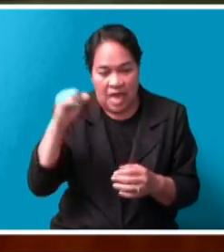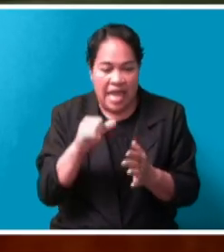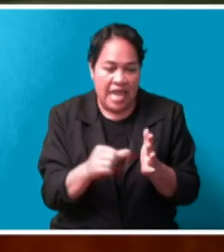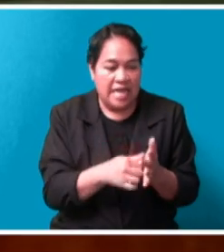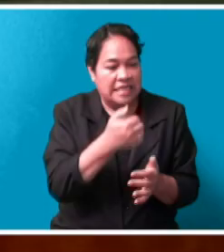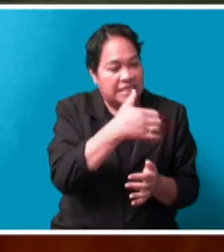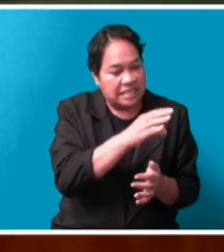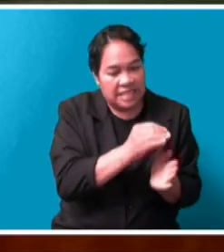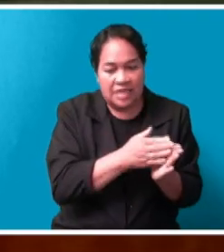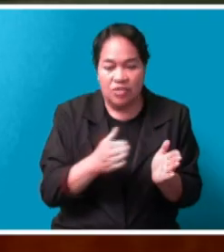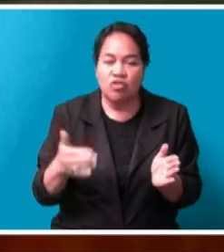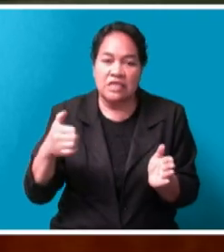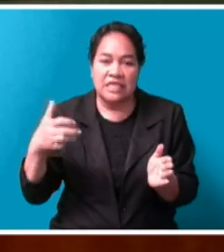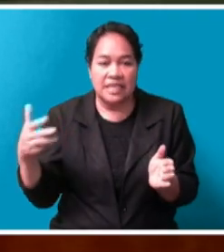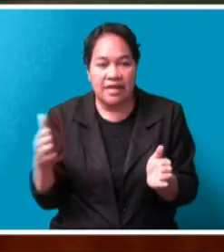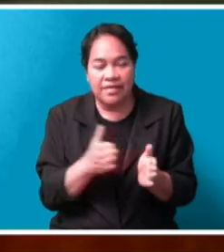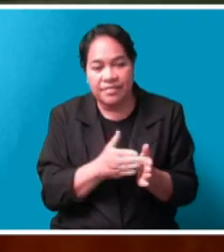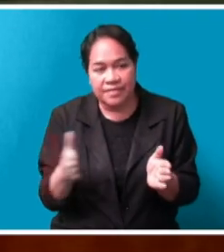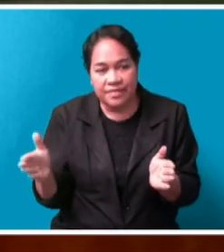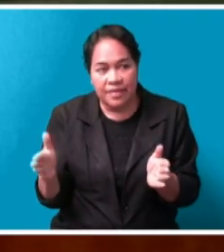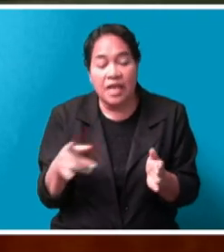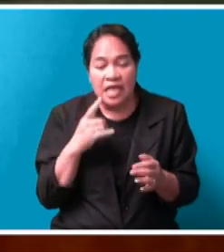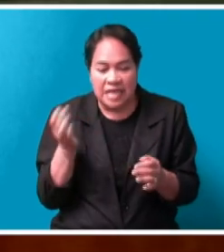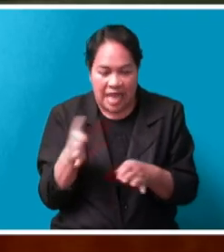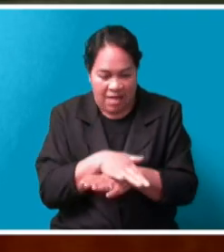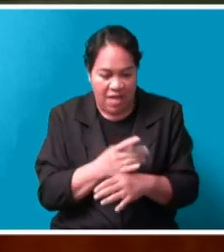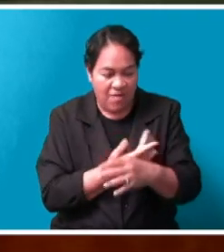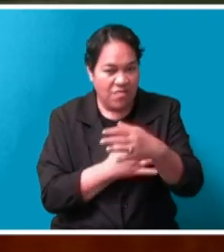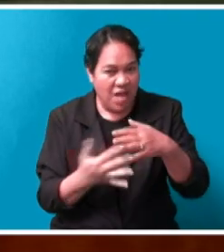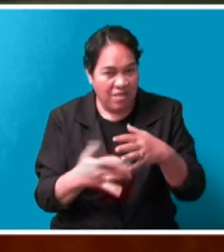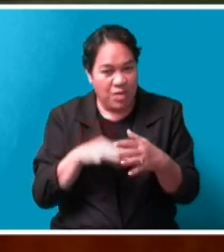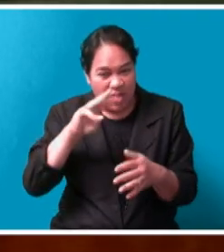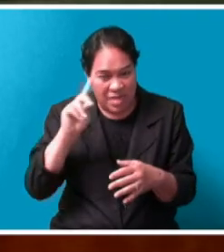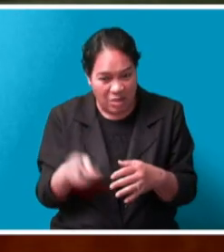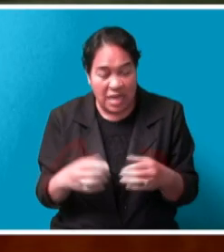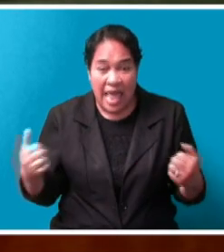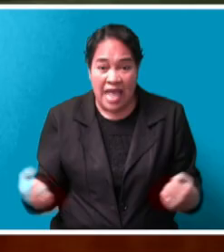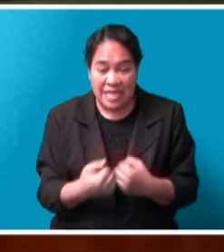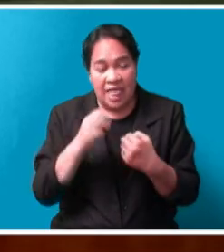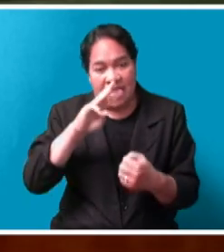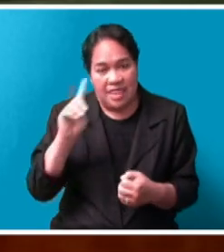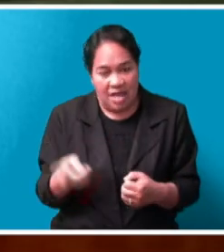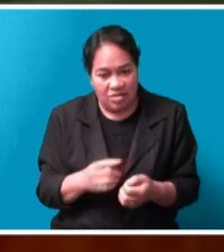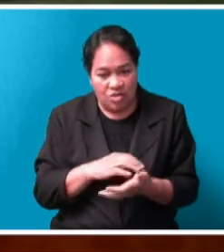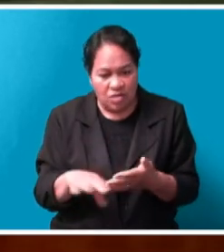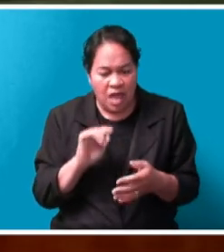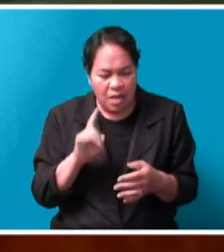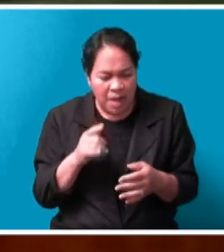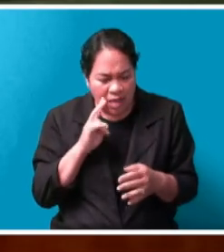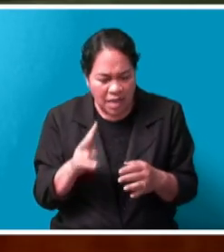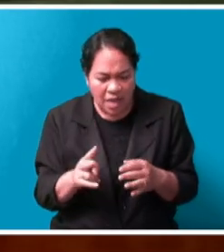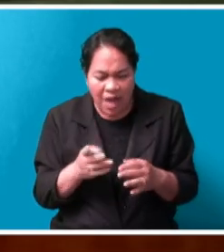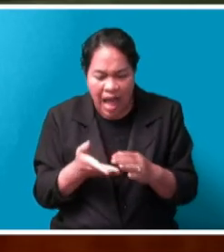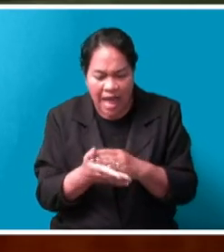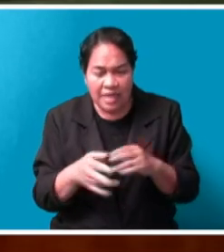69. It covered fire up to $3,000, personal accident up to $3,000, but look at the structural underutilization of